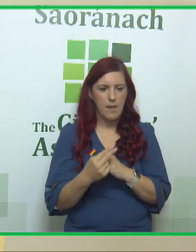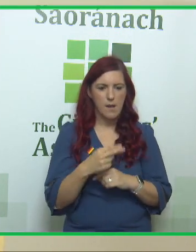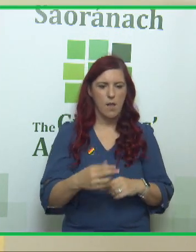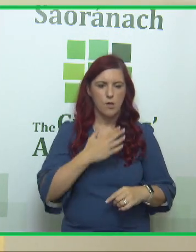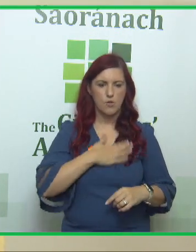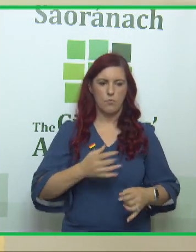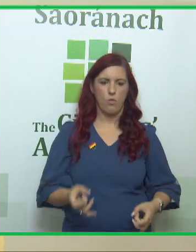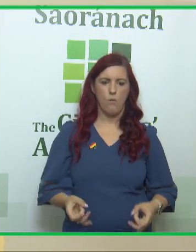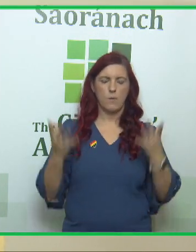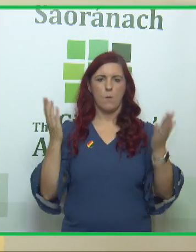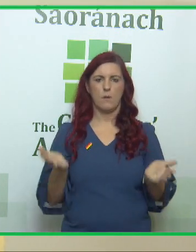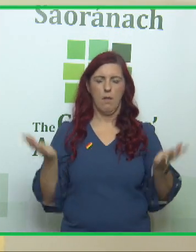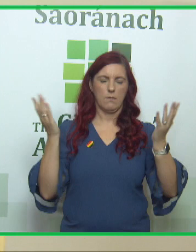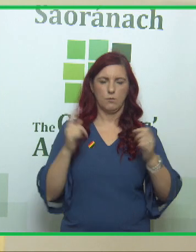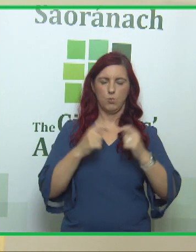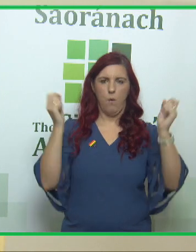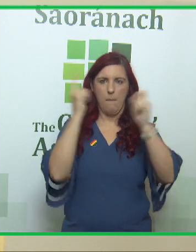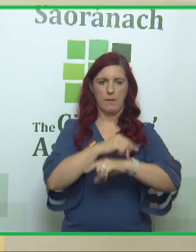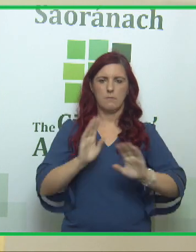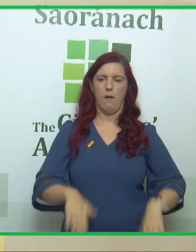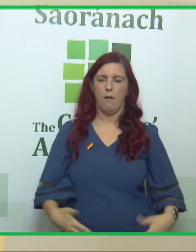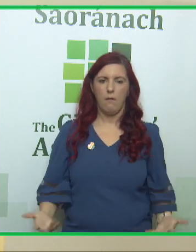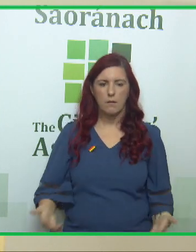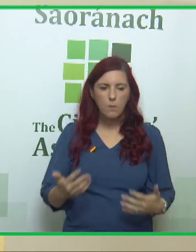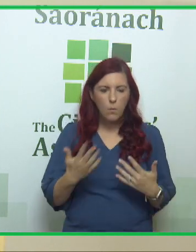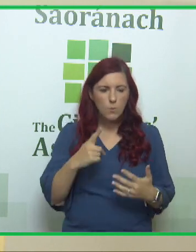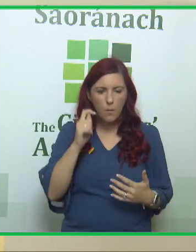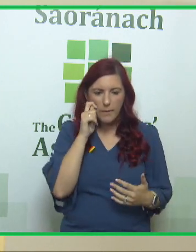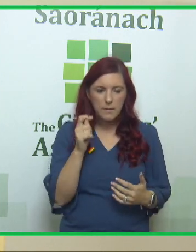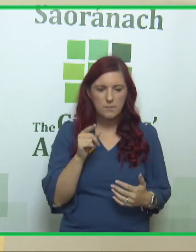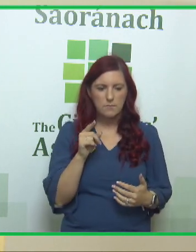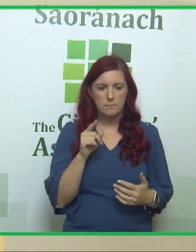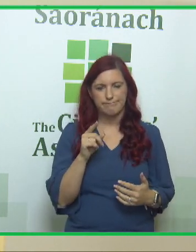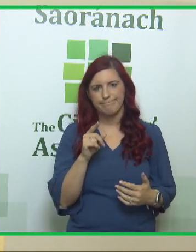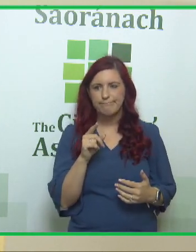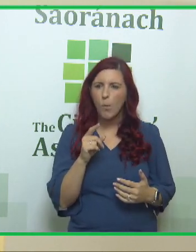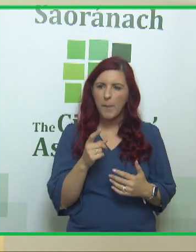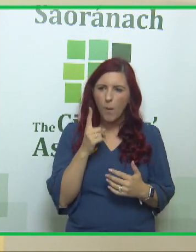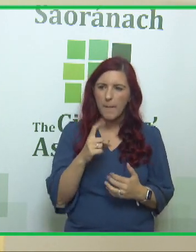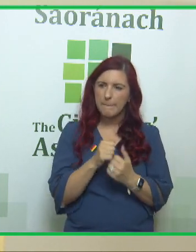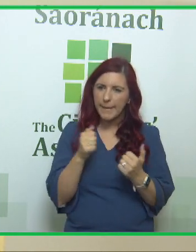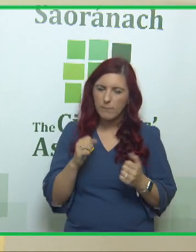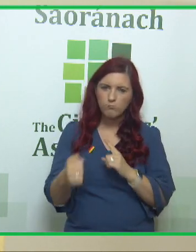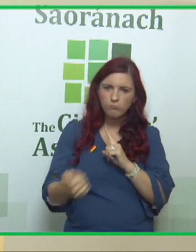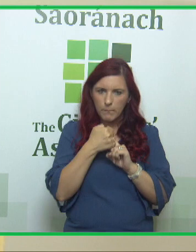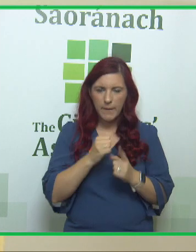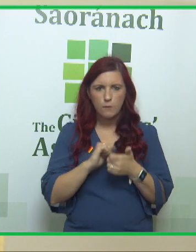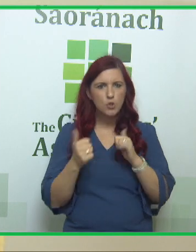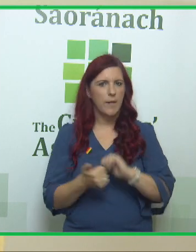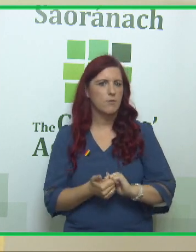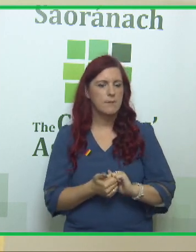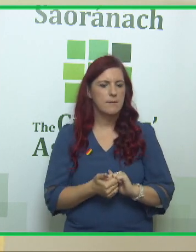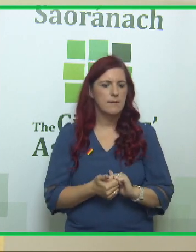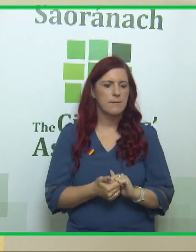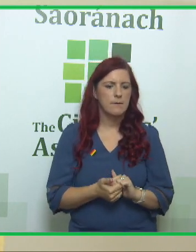our hands up and just go, God, it's really complicated, there's nothing we can do. What do you think are going to be the game-changing things in terms of what, just to bring it all to a